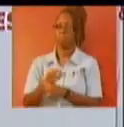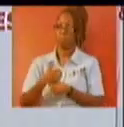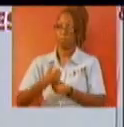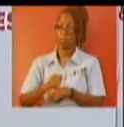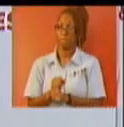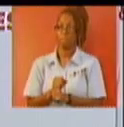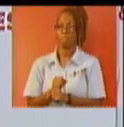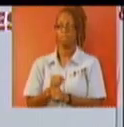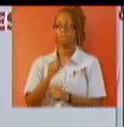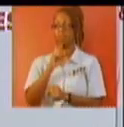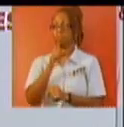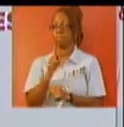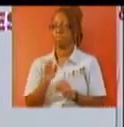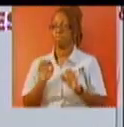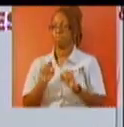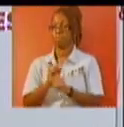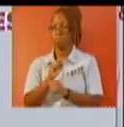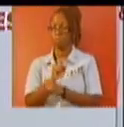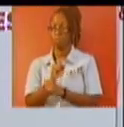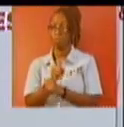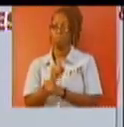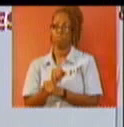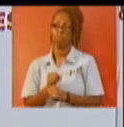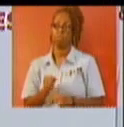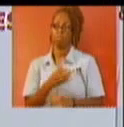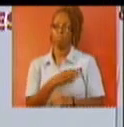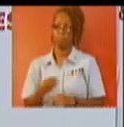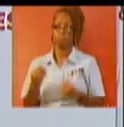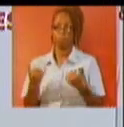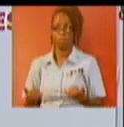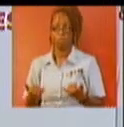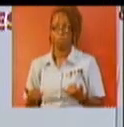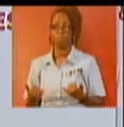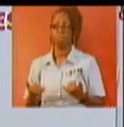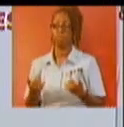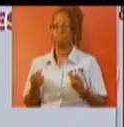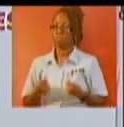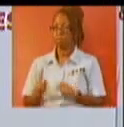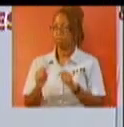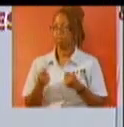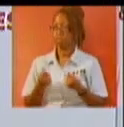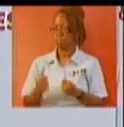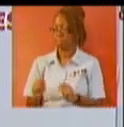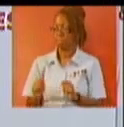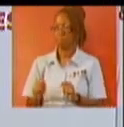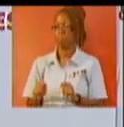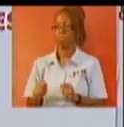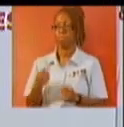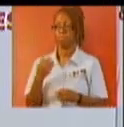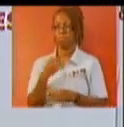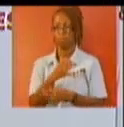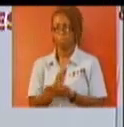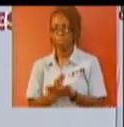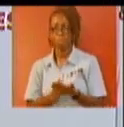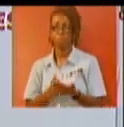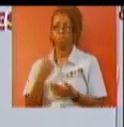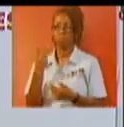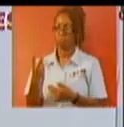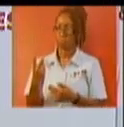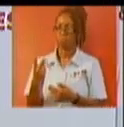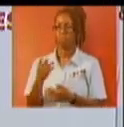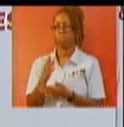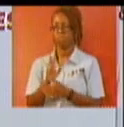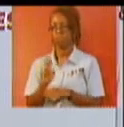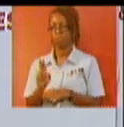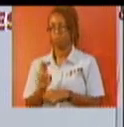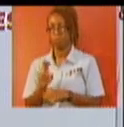COVID-19. This from medical doctor Professor Christine Carrington, who was among the contributors during the Health Ministry's virtual press conference to